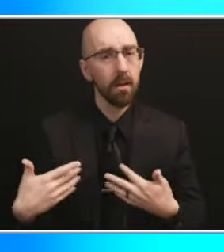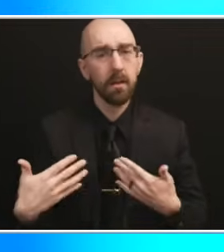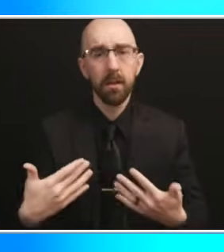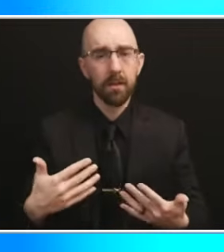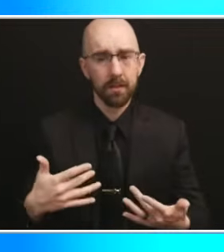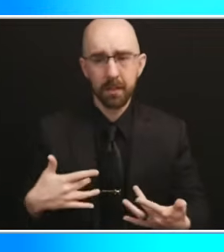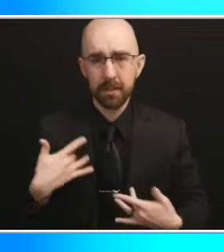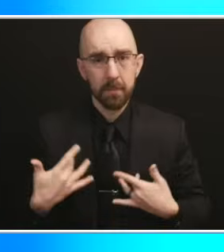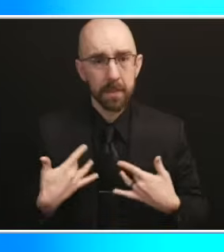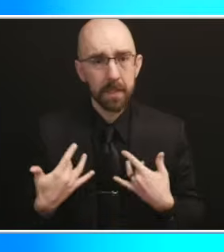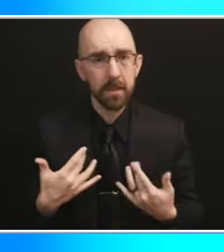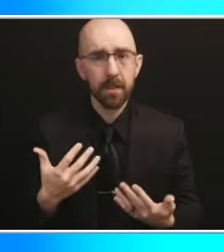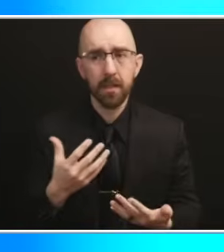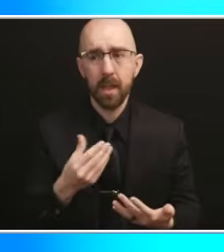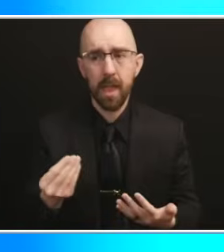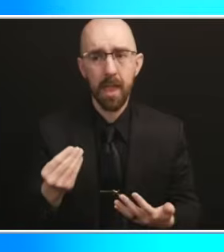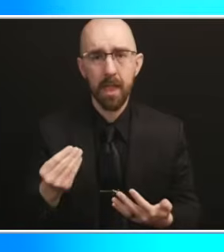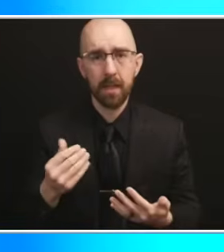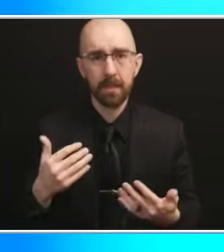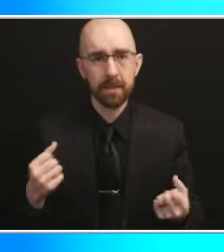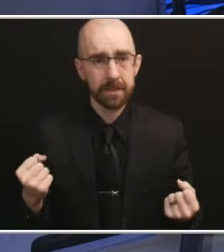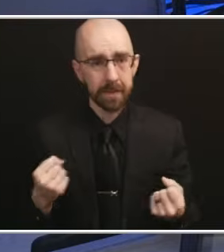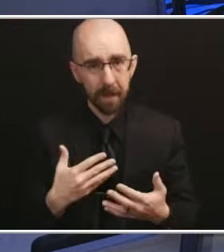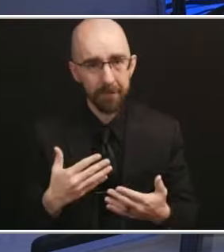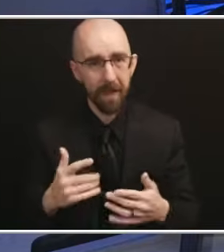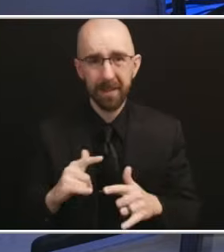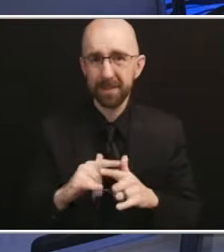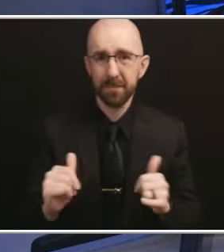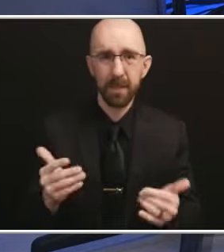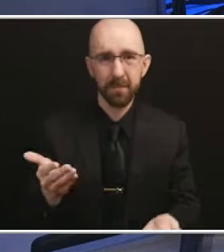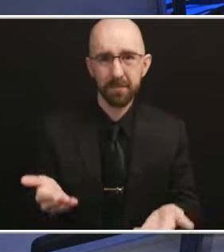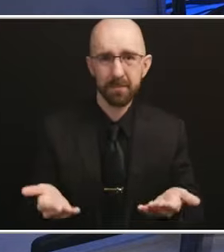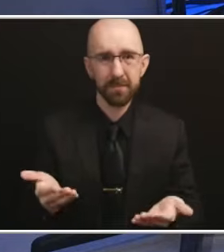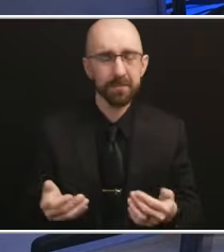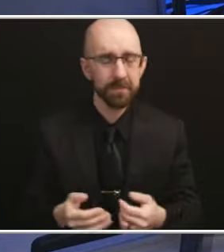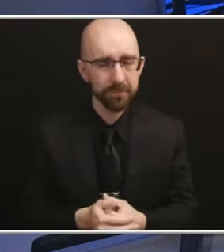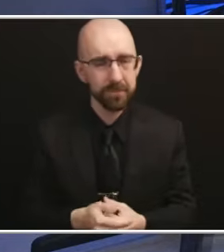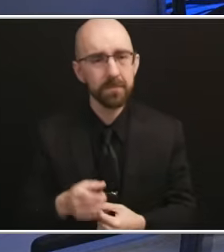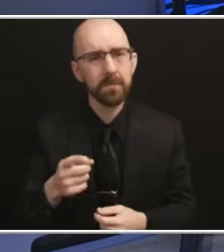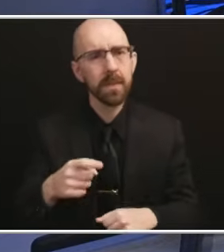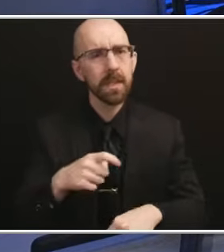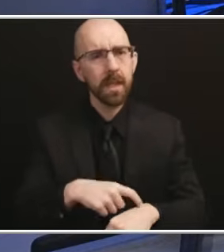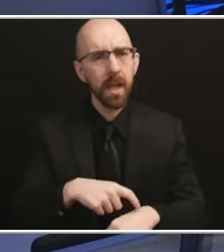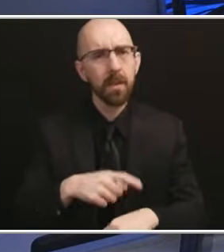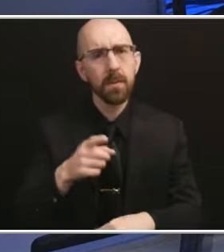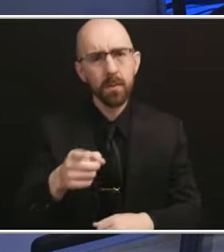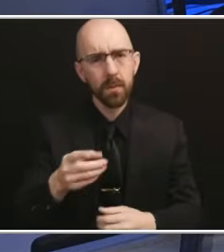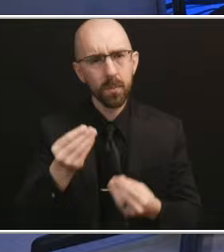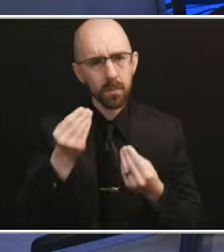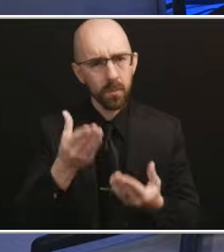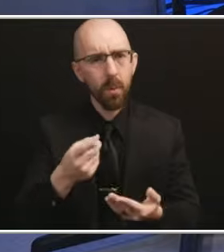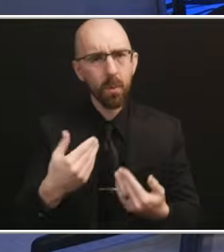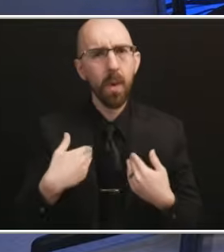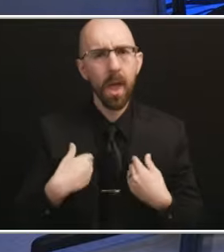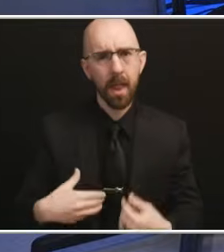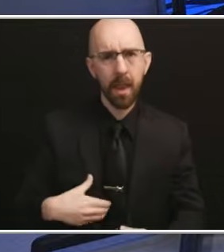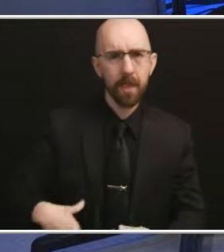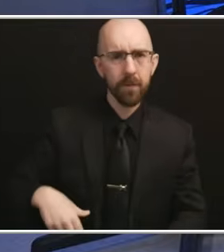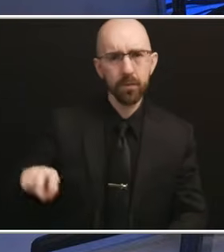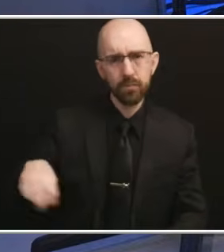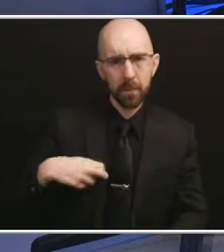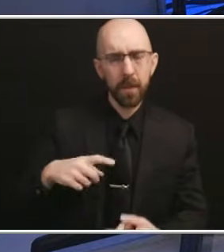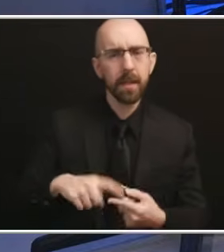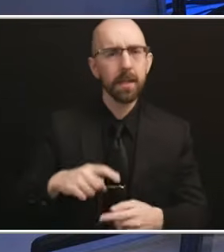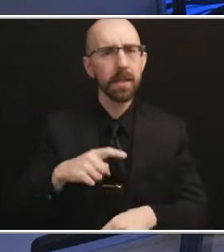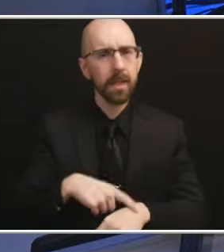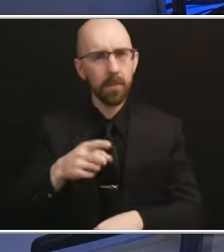and being terrified at the same time. So from the time that you were told you had a liver transplant till the time you were told you